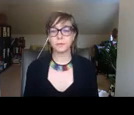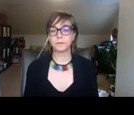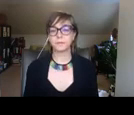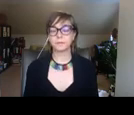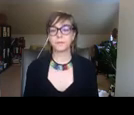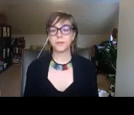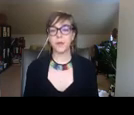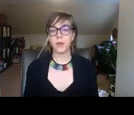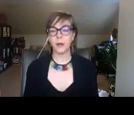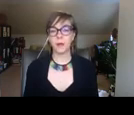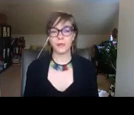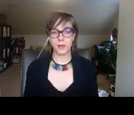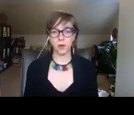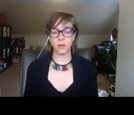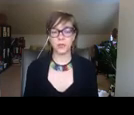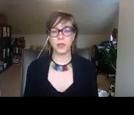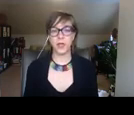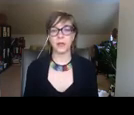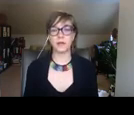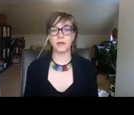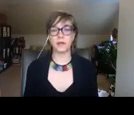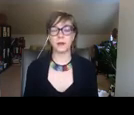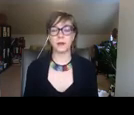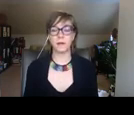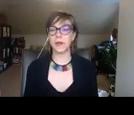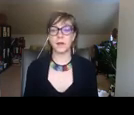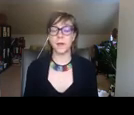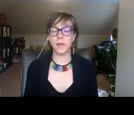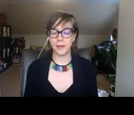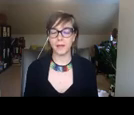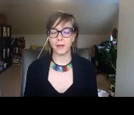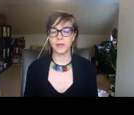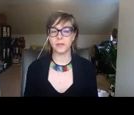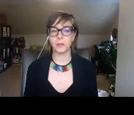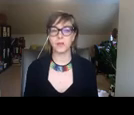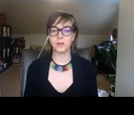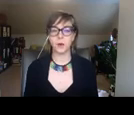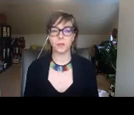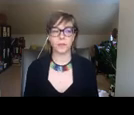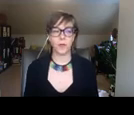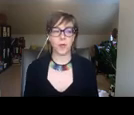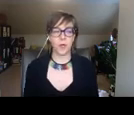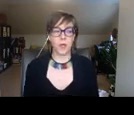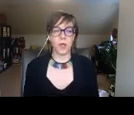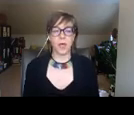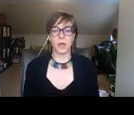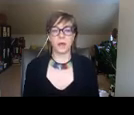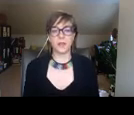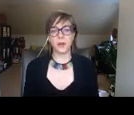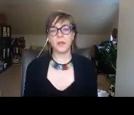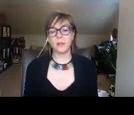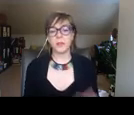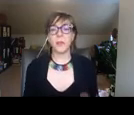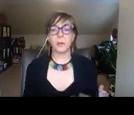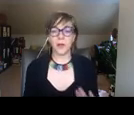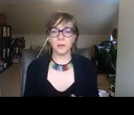field of psychology, and in countless other ways as well. And I